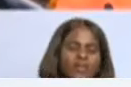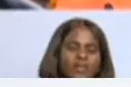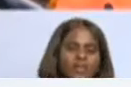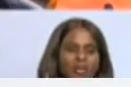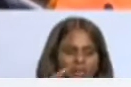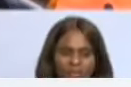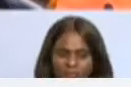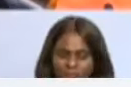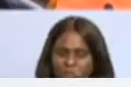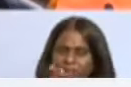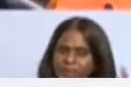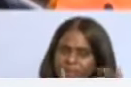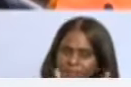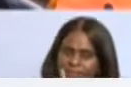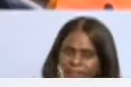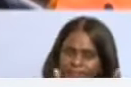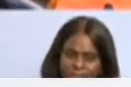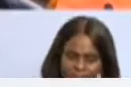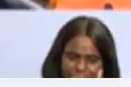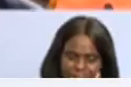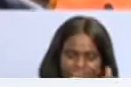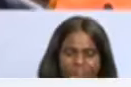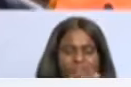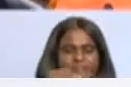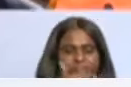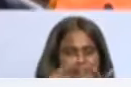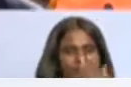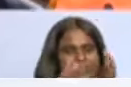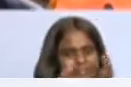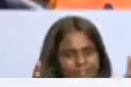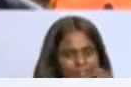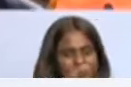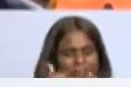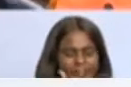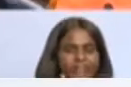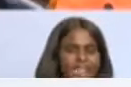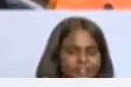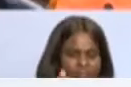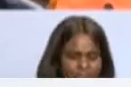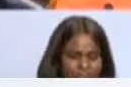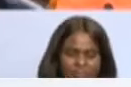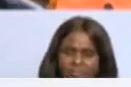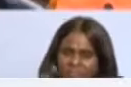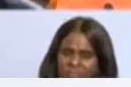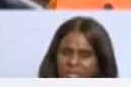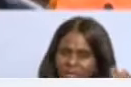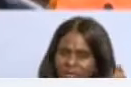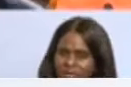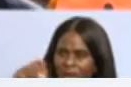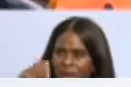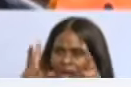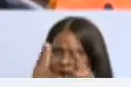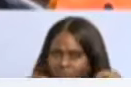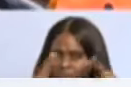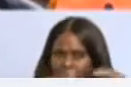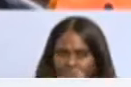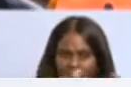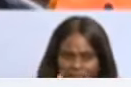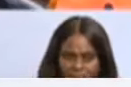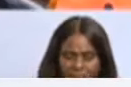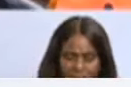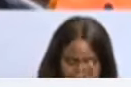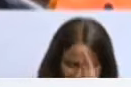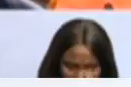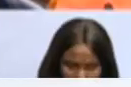to ease access, with expanded outreach into the rural areas. So, honorable MPs